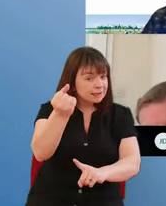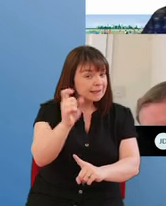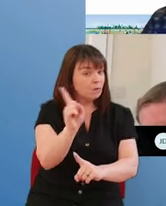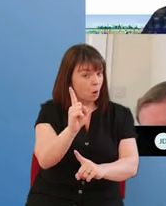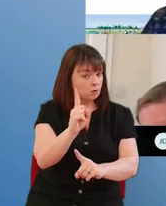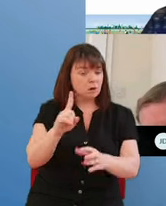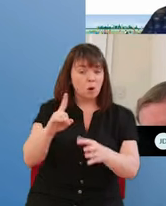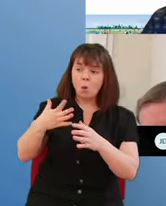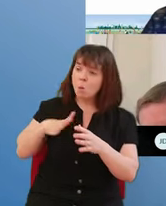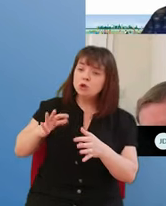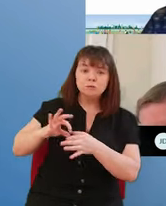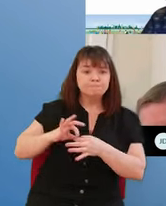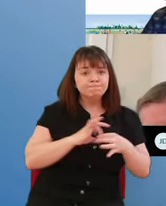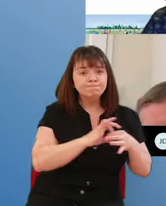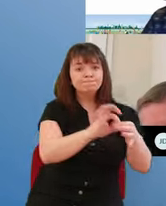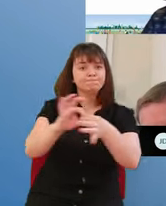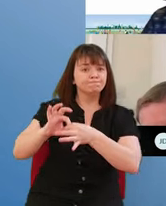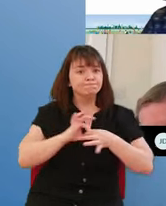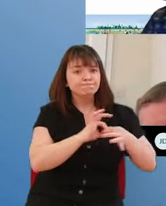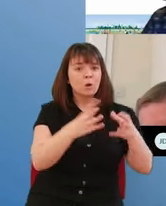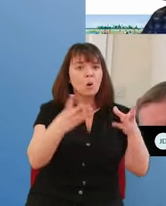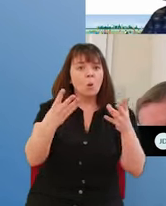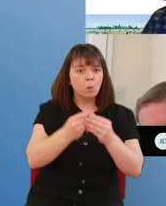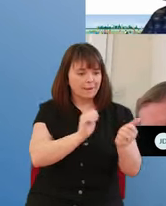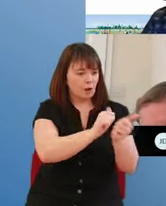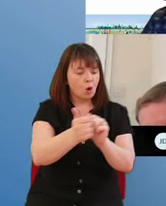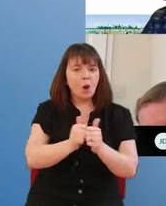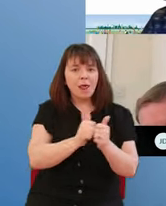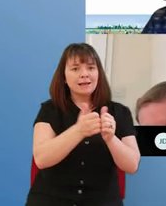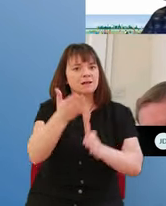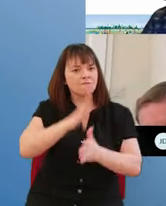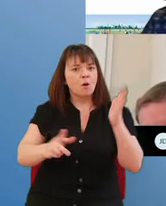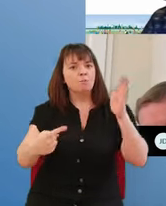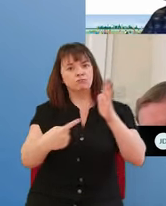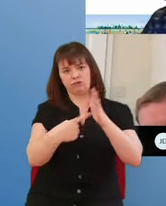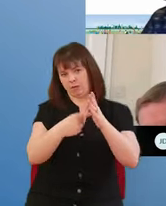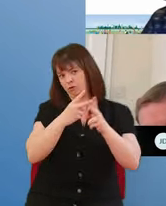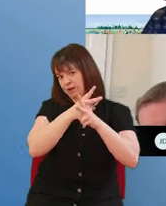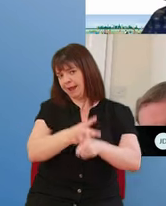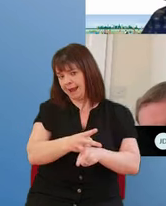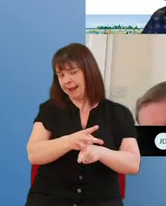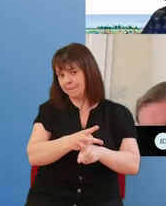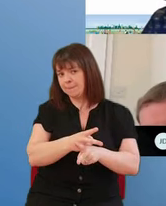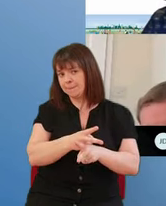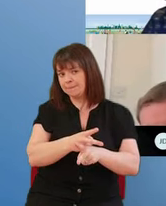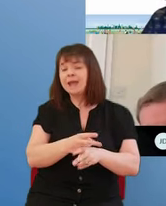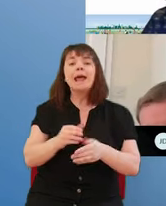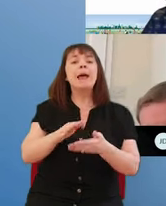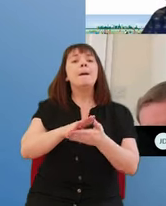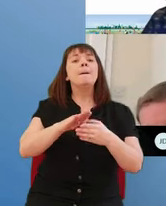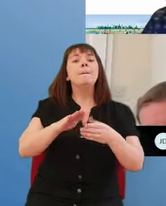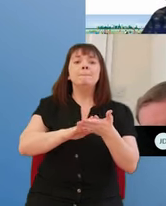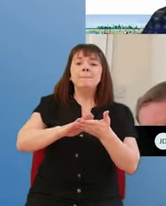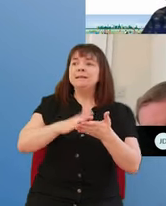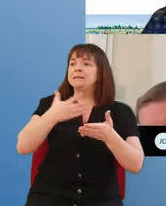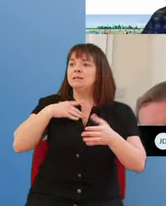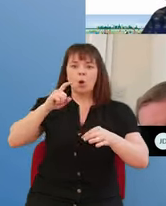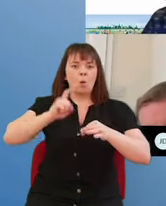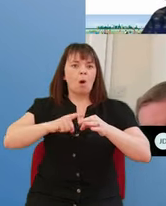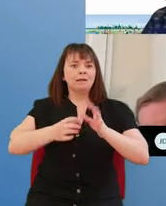improvement piece to help in particular practices that were more challenged both during and actually before